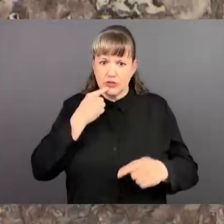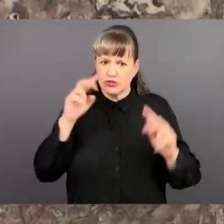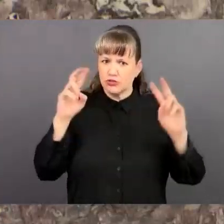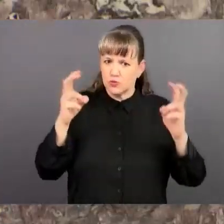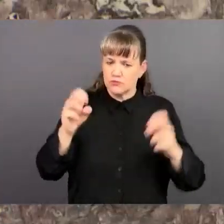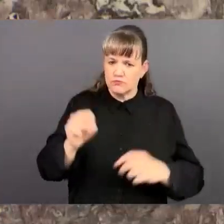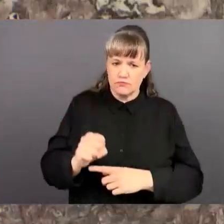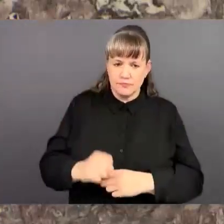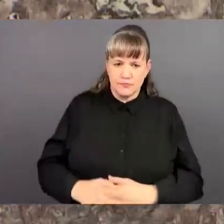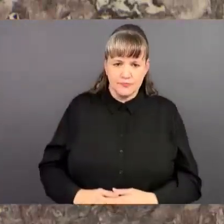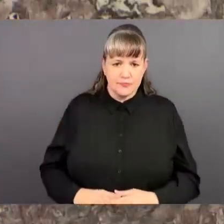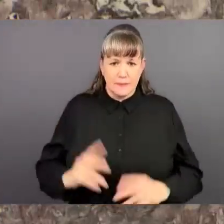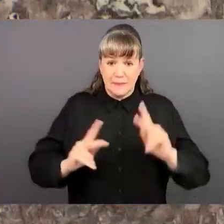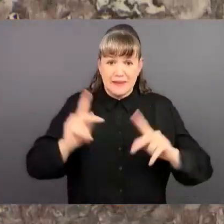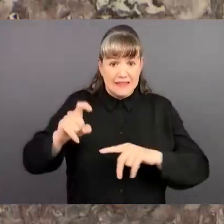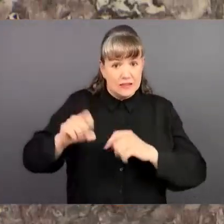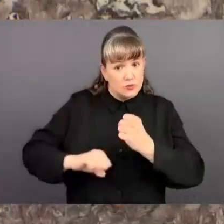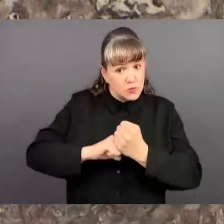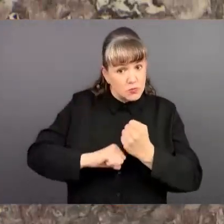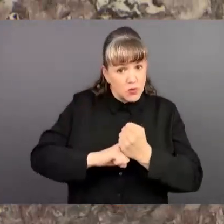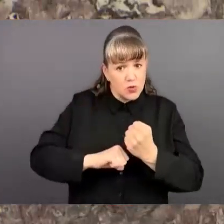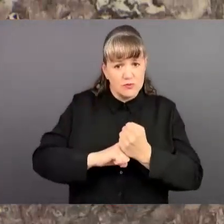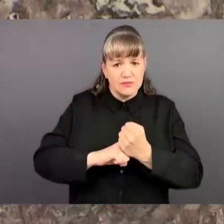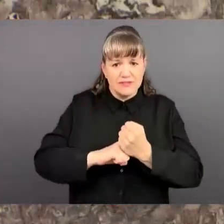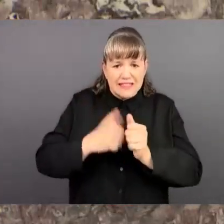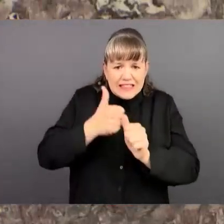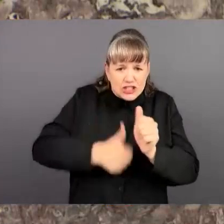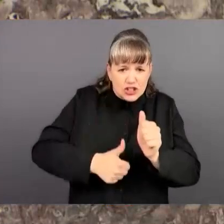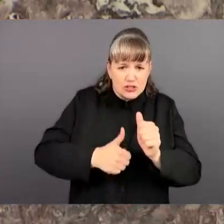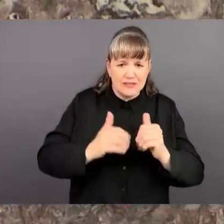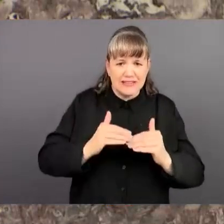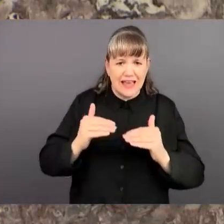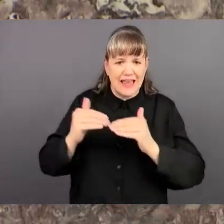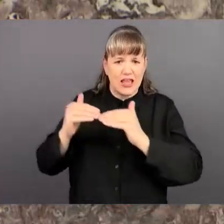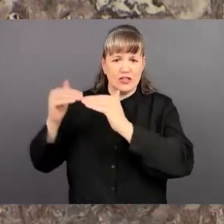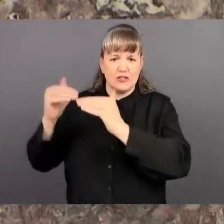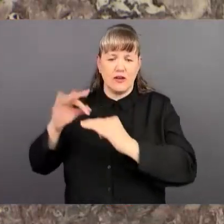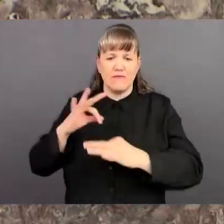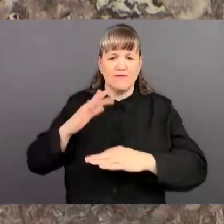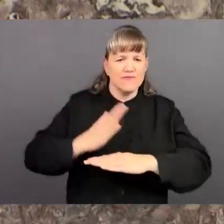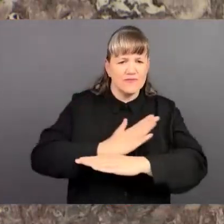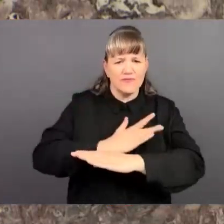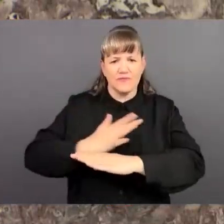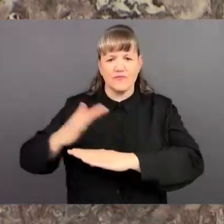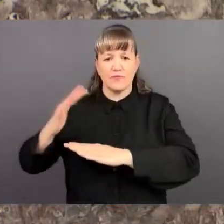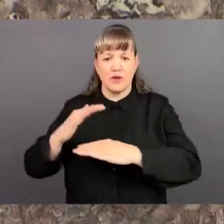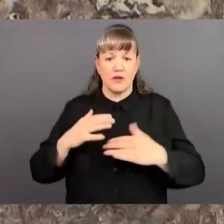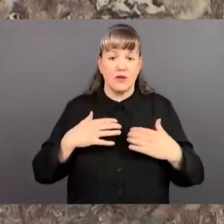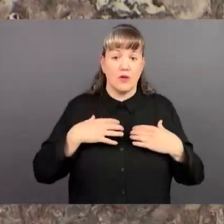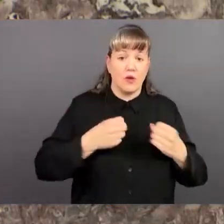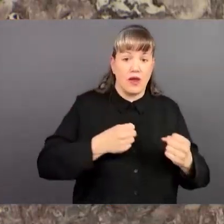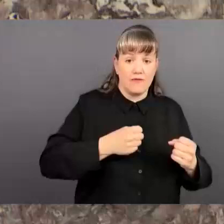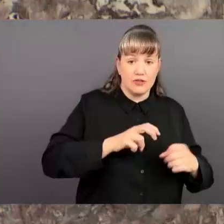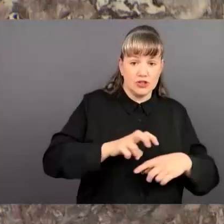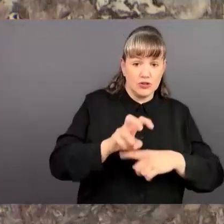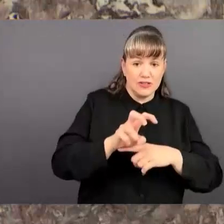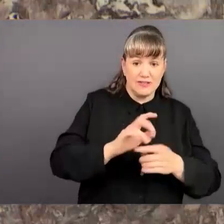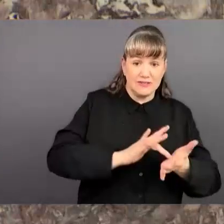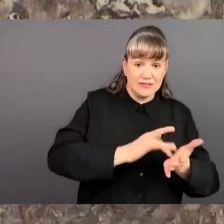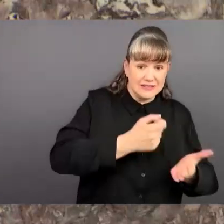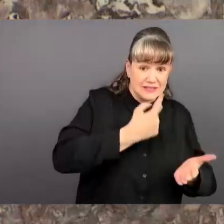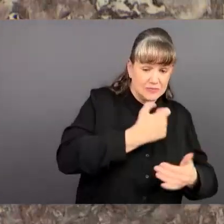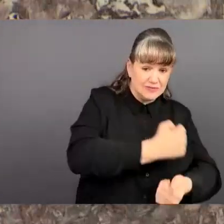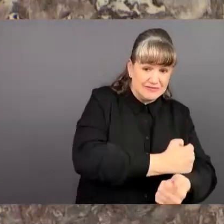every stage of a recovery journey, and that includes whether it is substance use issues or serious mental illnesses. Mr.